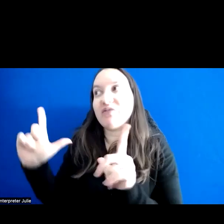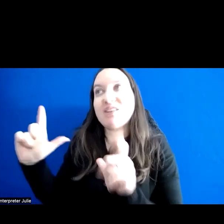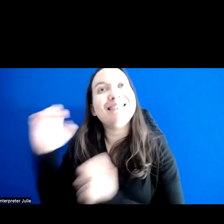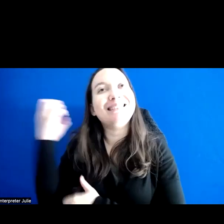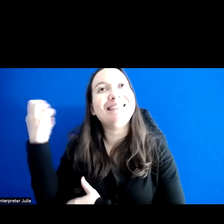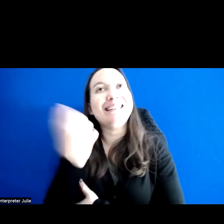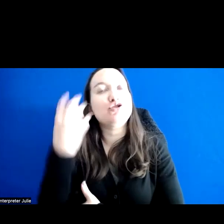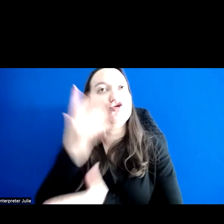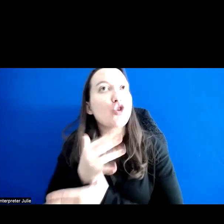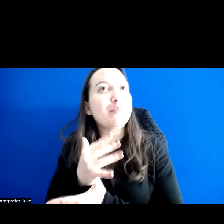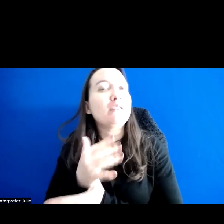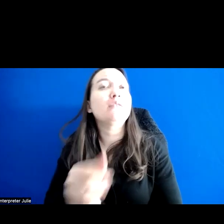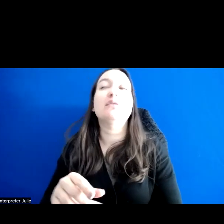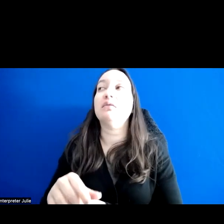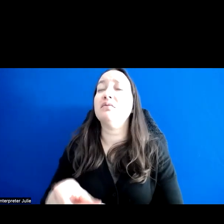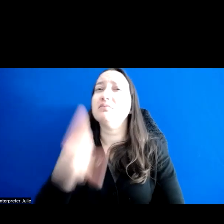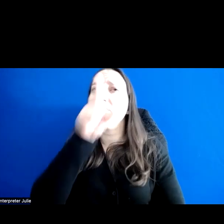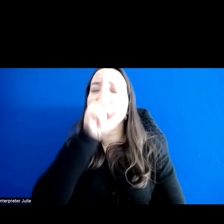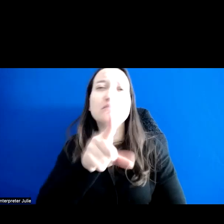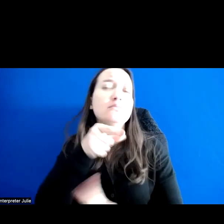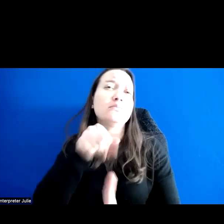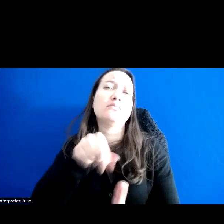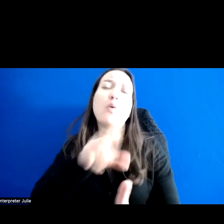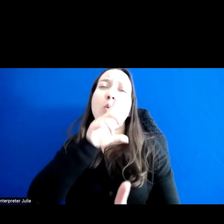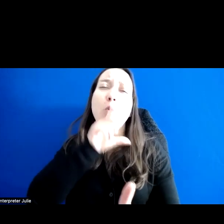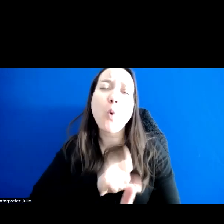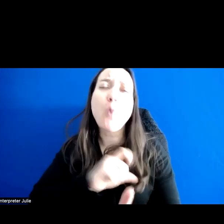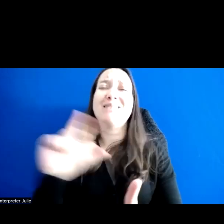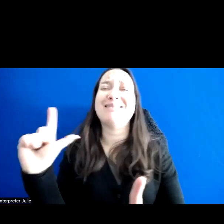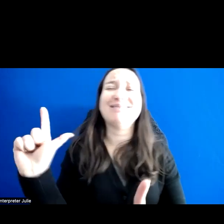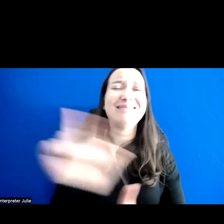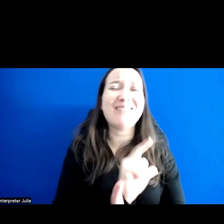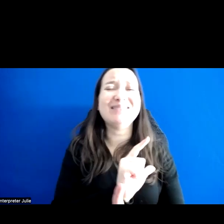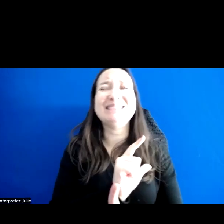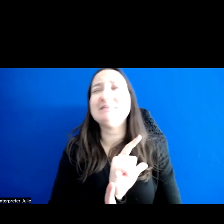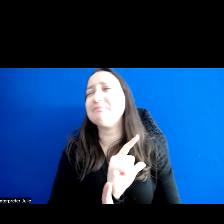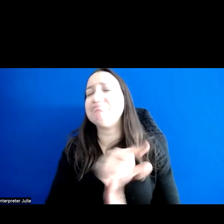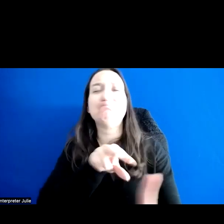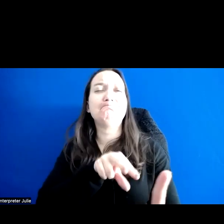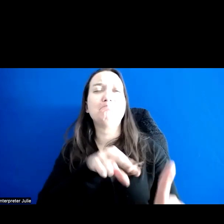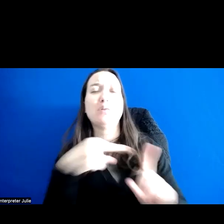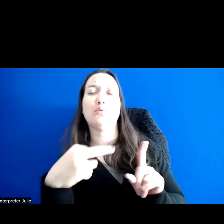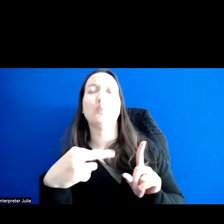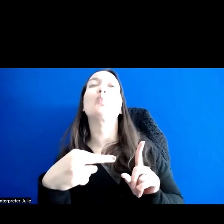East Germany. It's very much from an old left perspective.